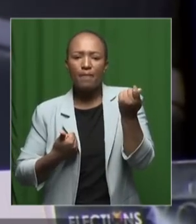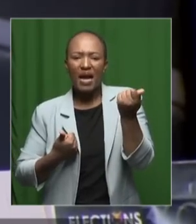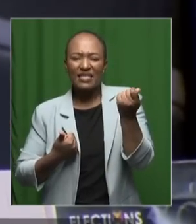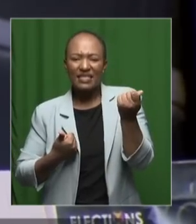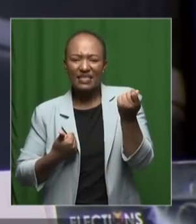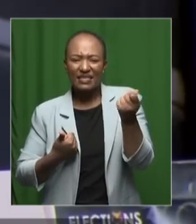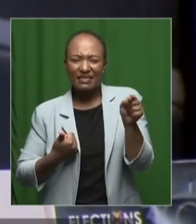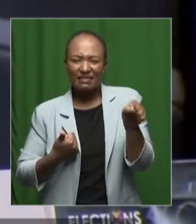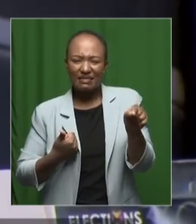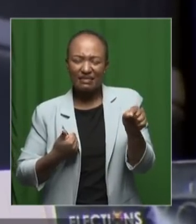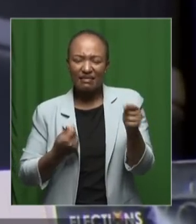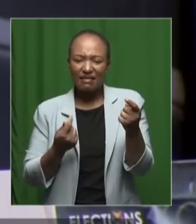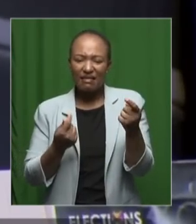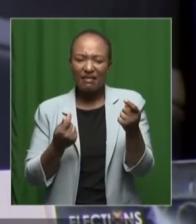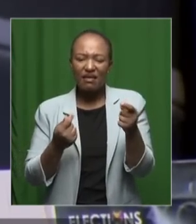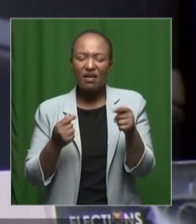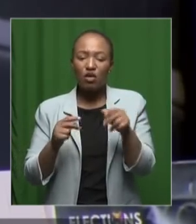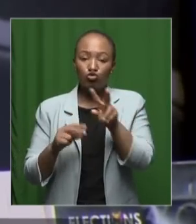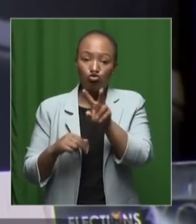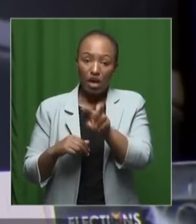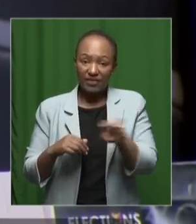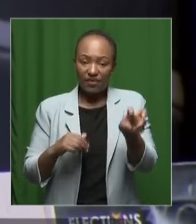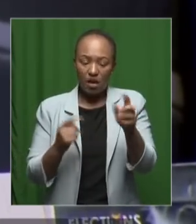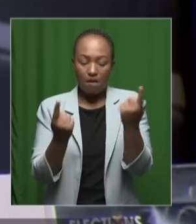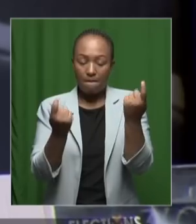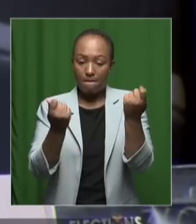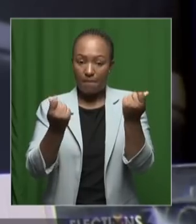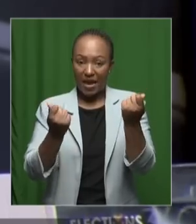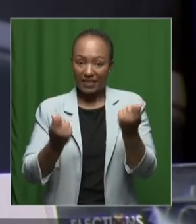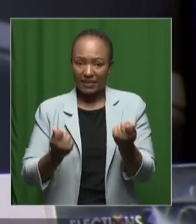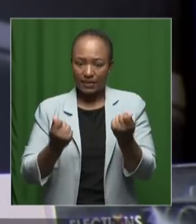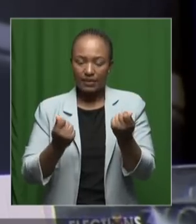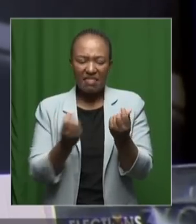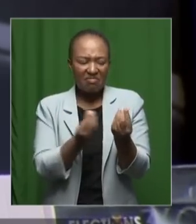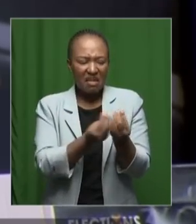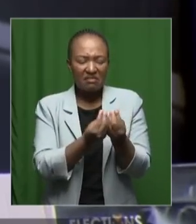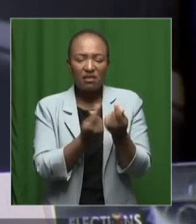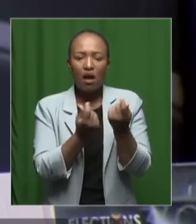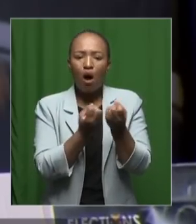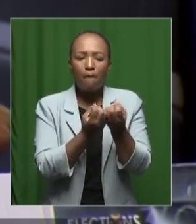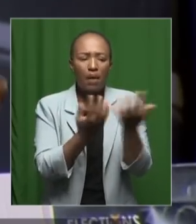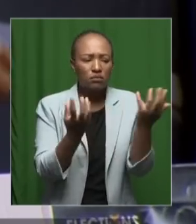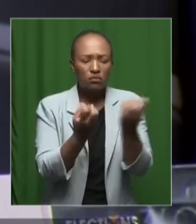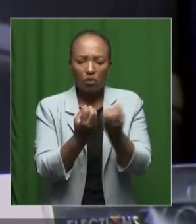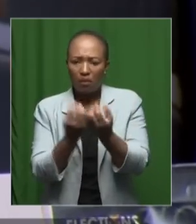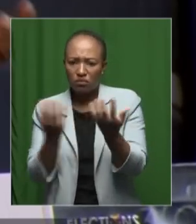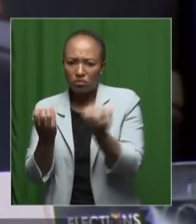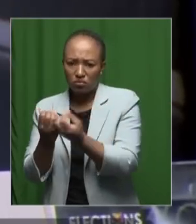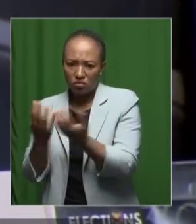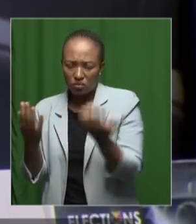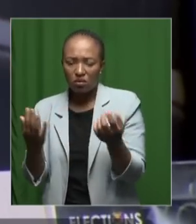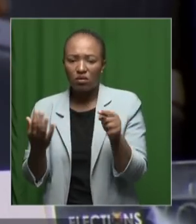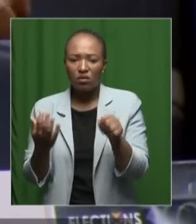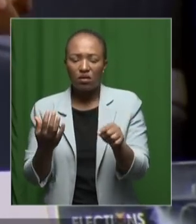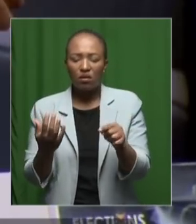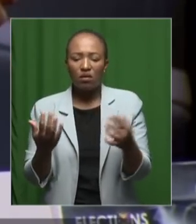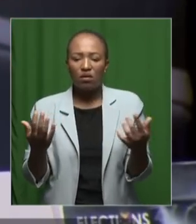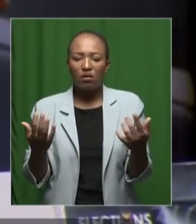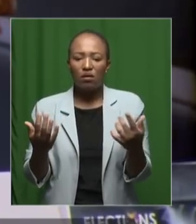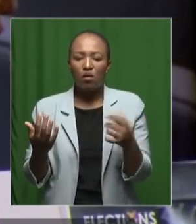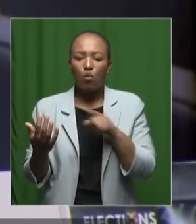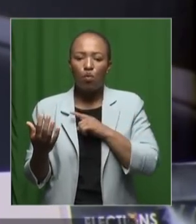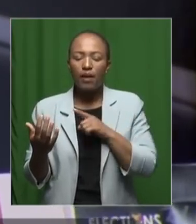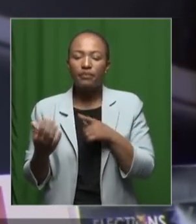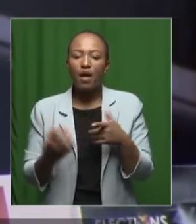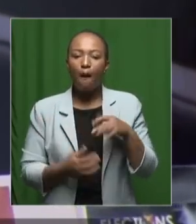Transfer pricing is the biggest money eroder in the economy of this country by way of base erosion,